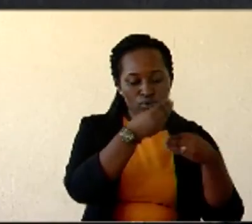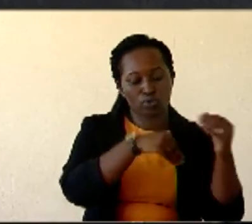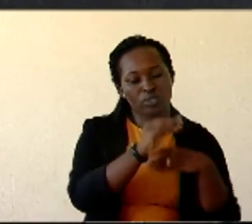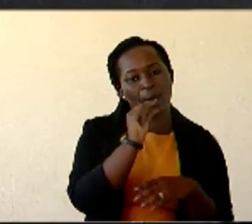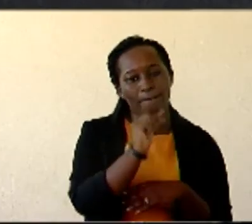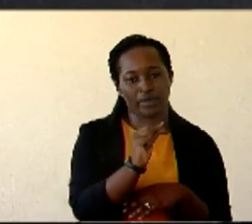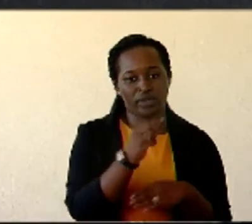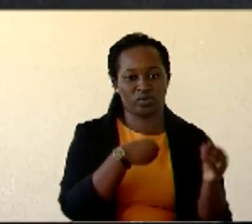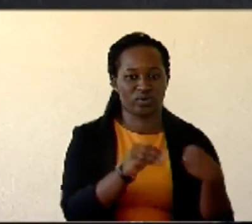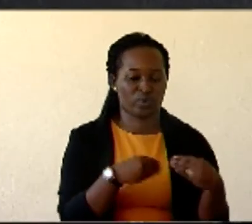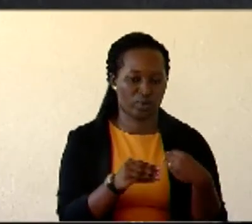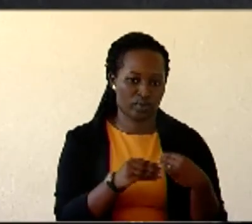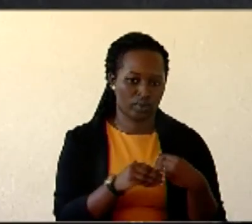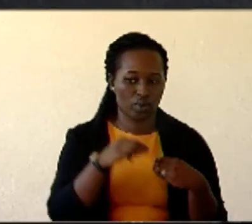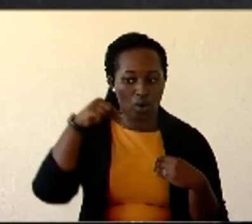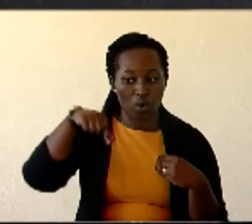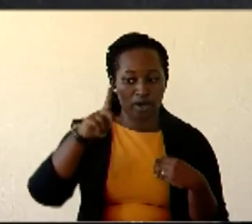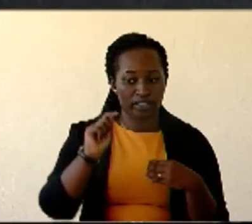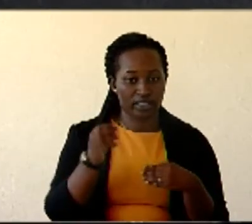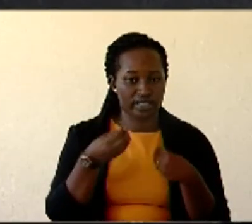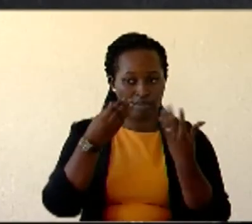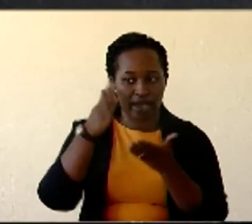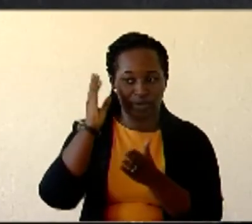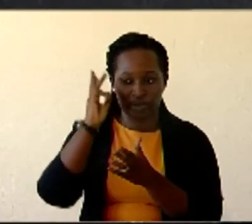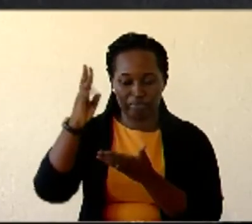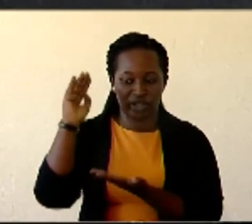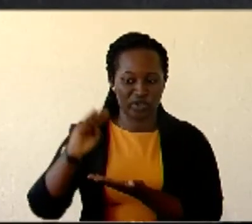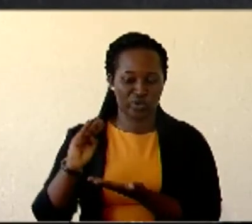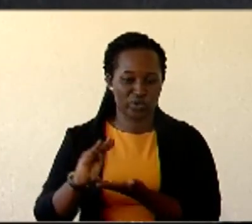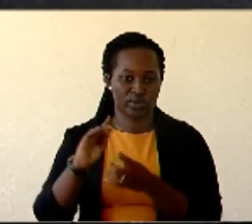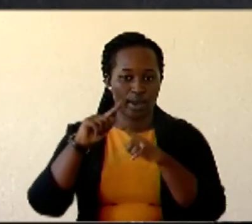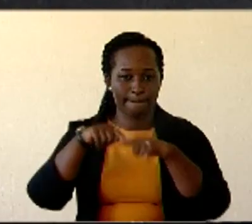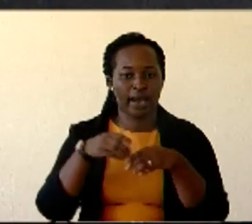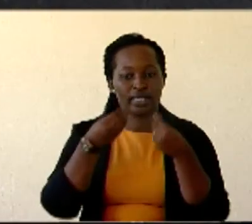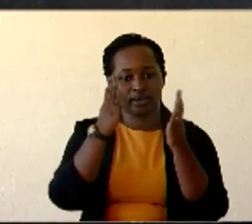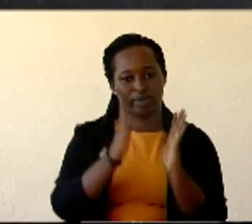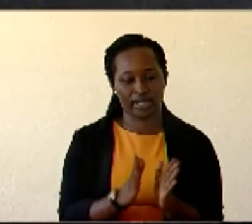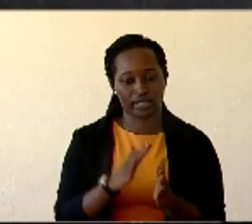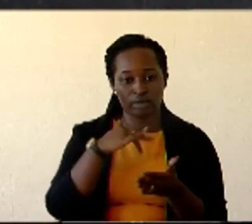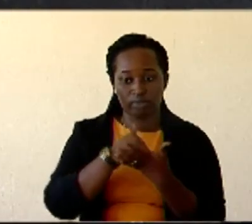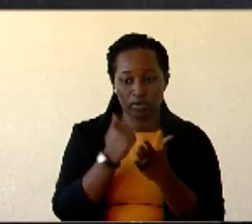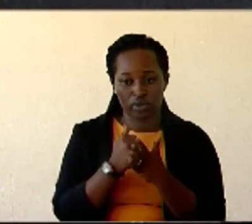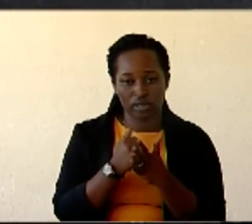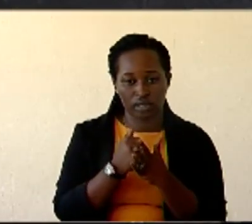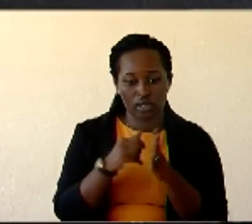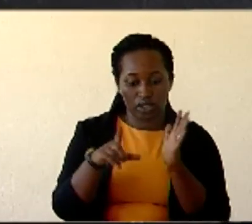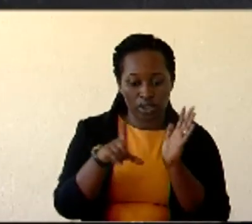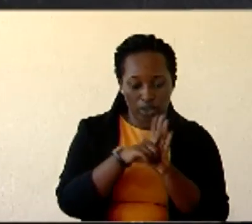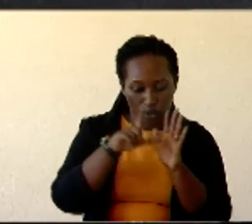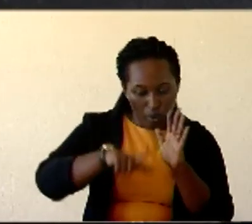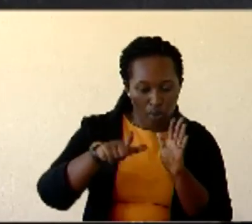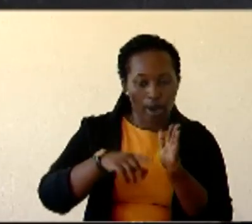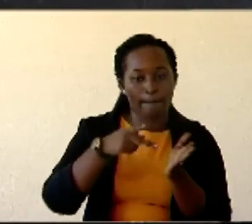quantity supplied will be less or will be reduced by the suppliers, because a low price or a lower